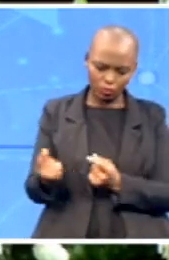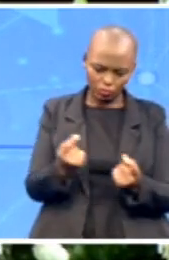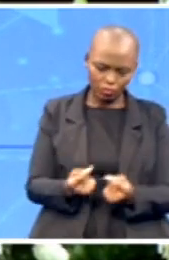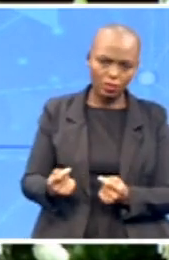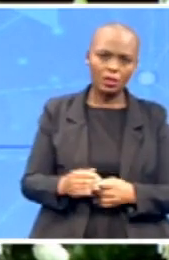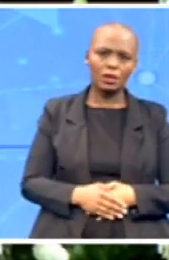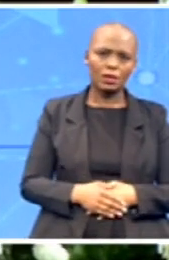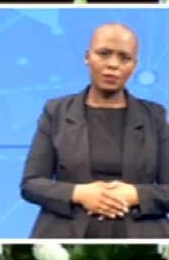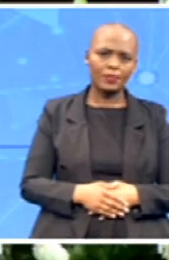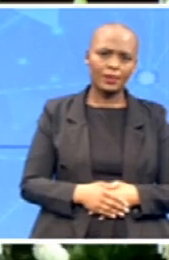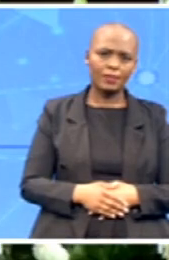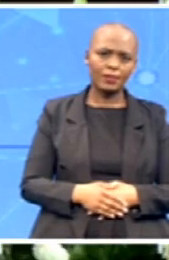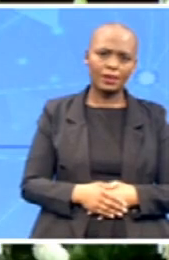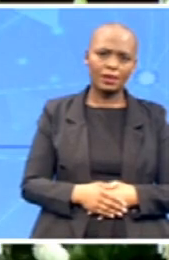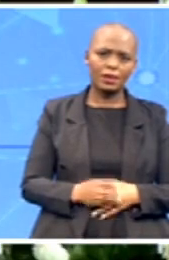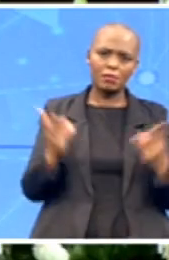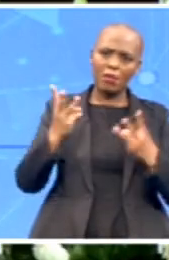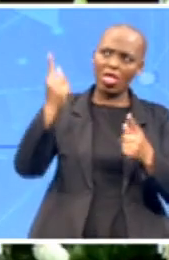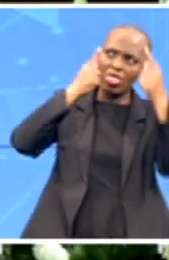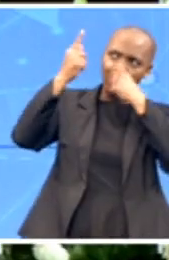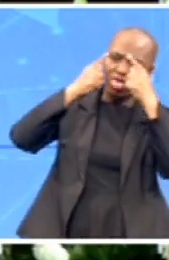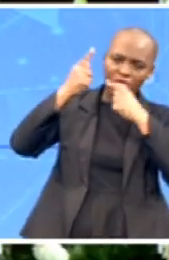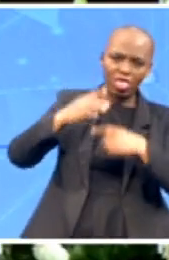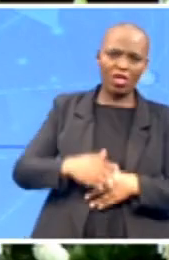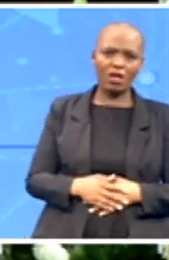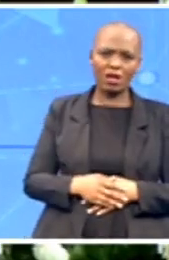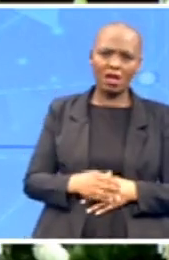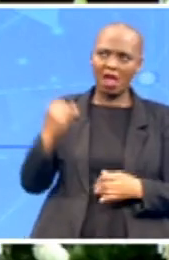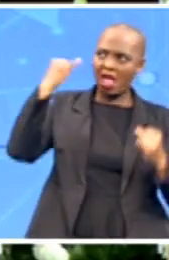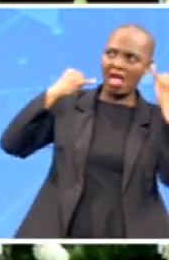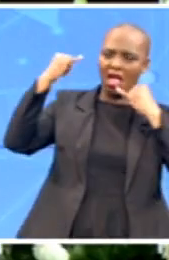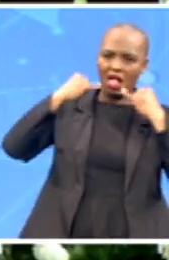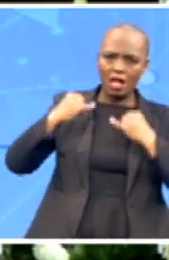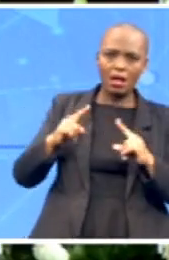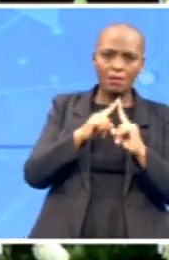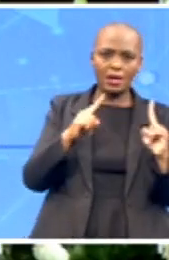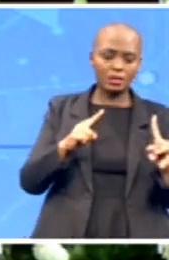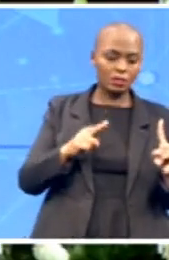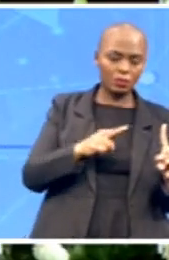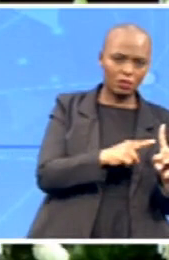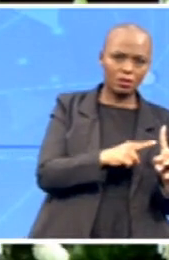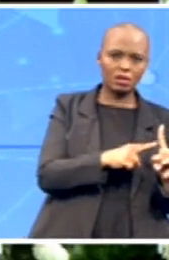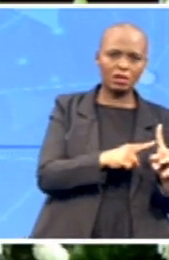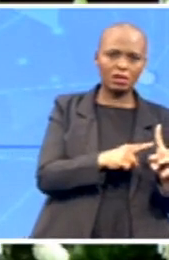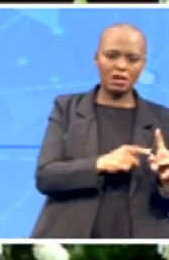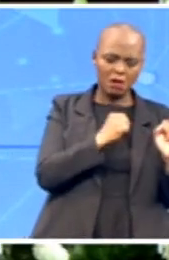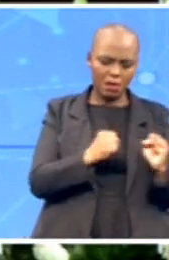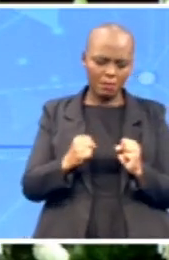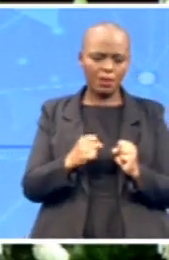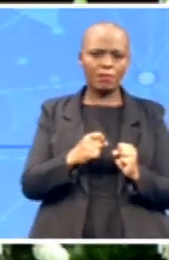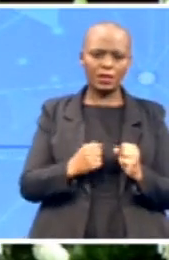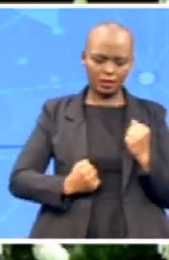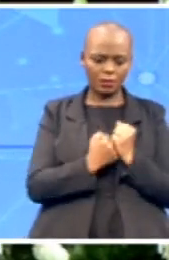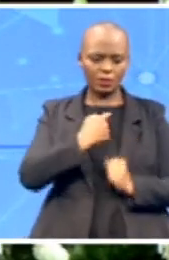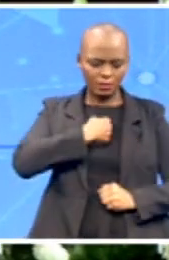to criticize. When you stand next to me and say, Man Ntombela, do this, do that,